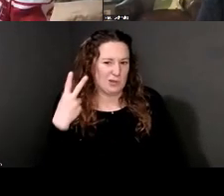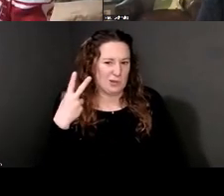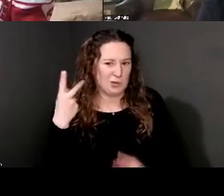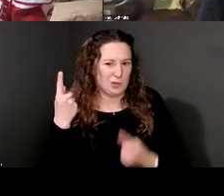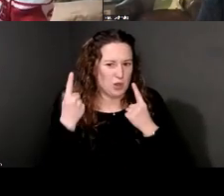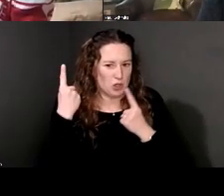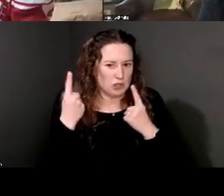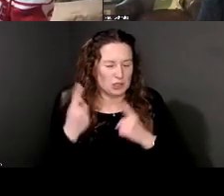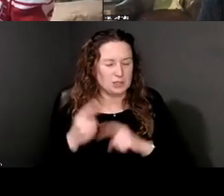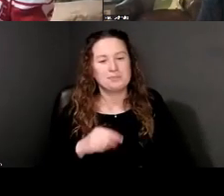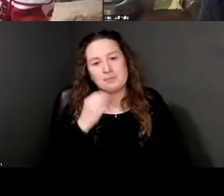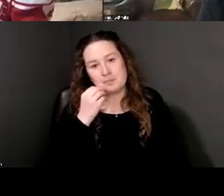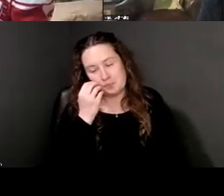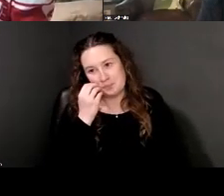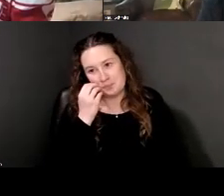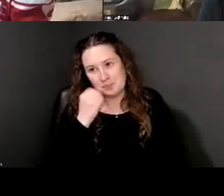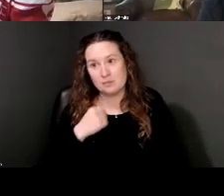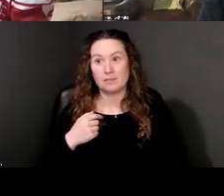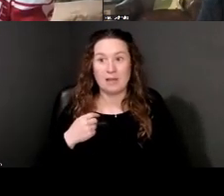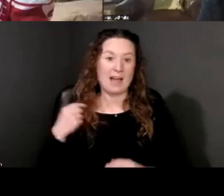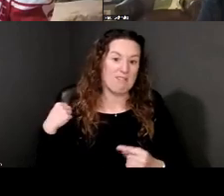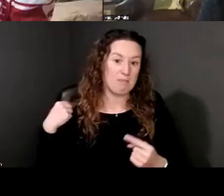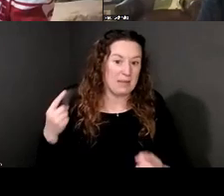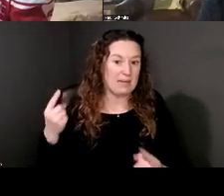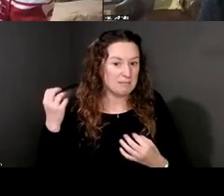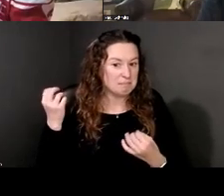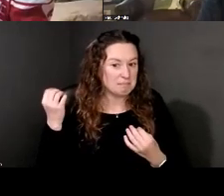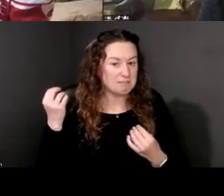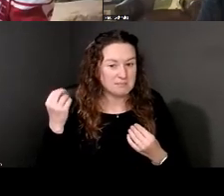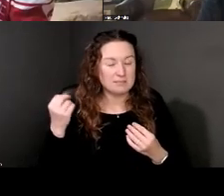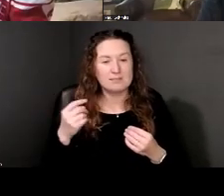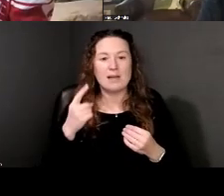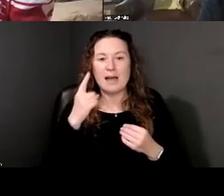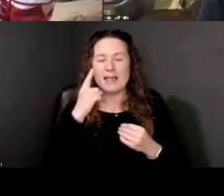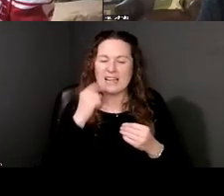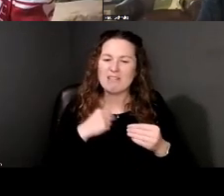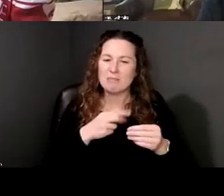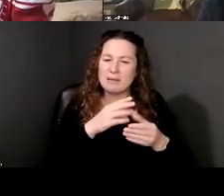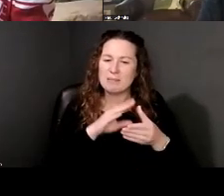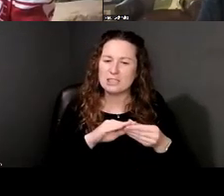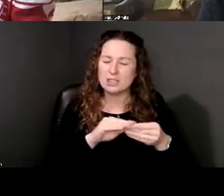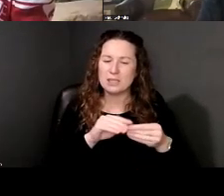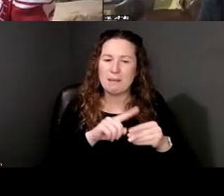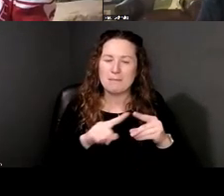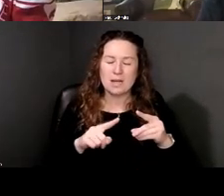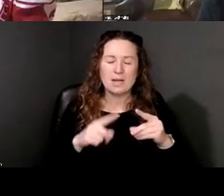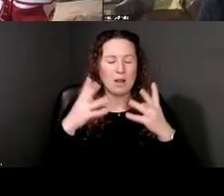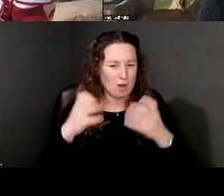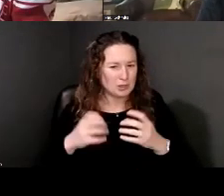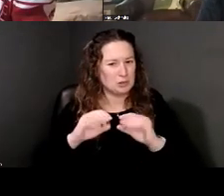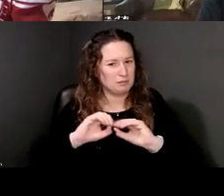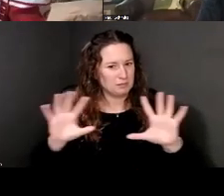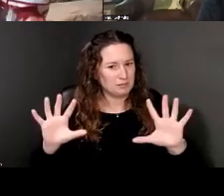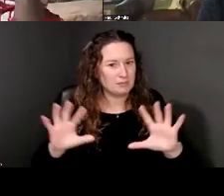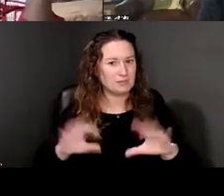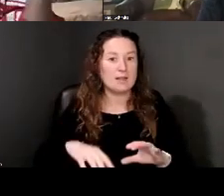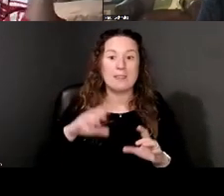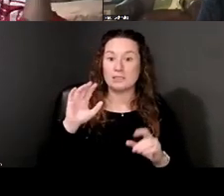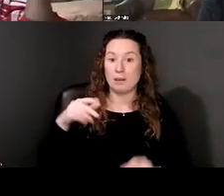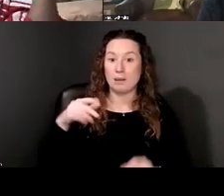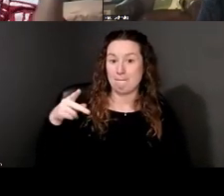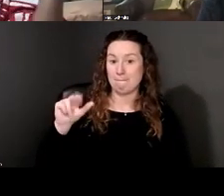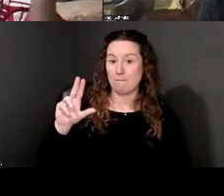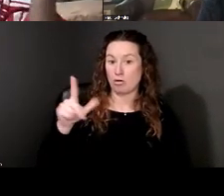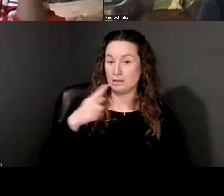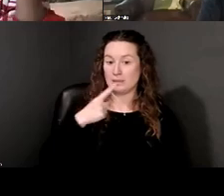What I've been thinking, what's been building up in me that I think I've been speaking to in some ways is That's why, what Paul said, being really